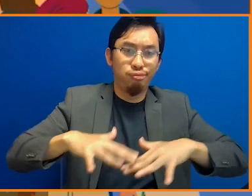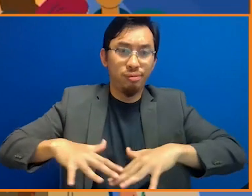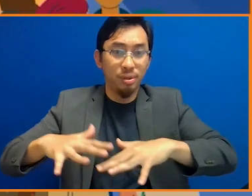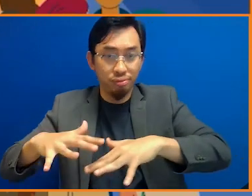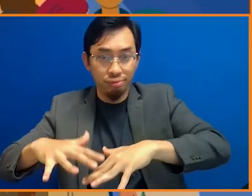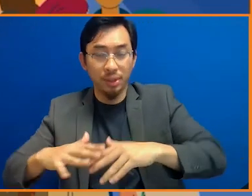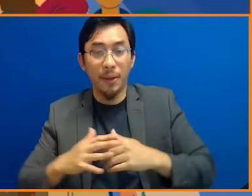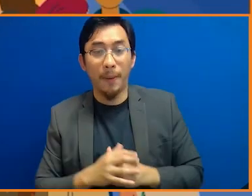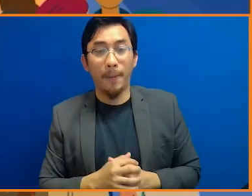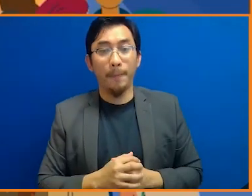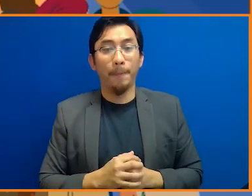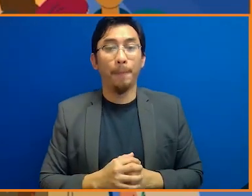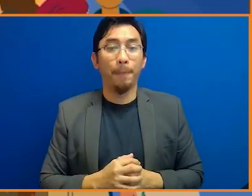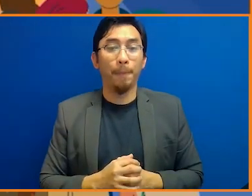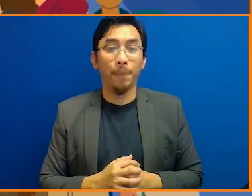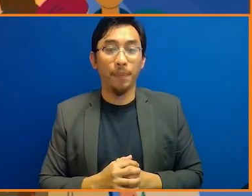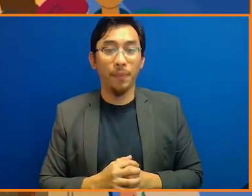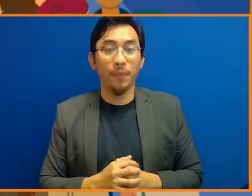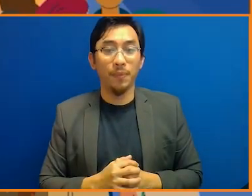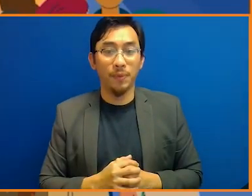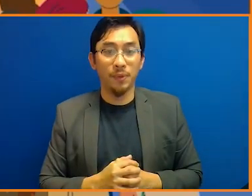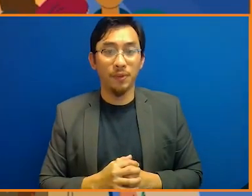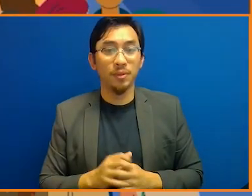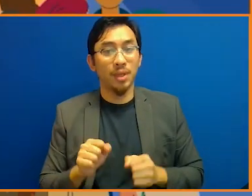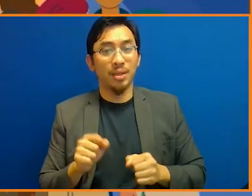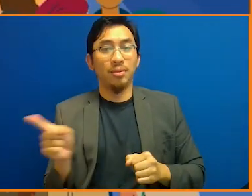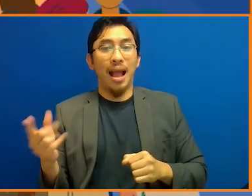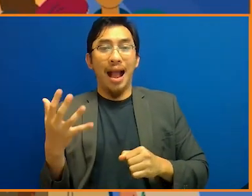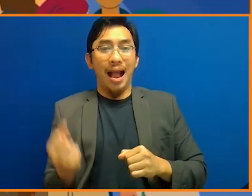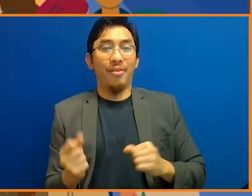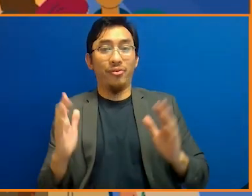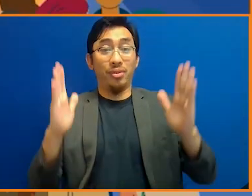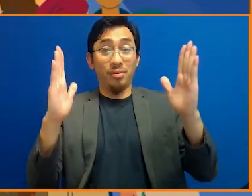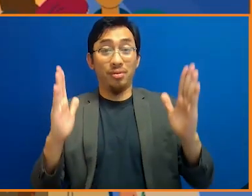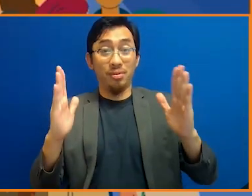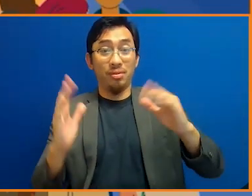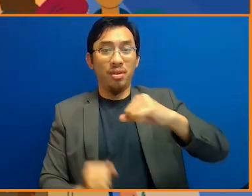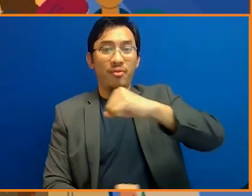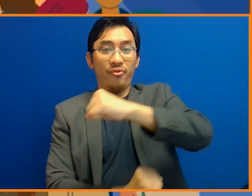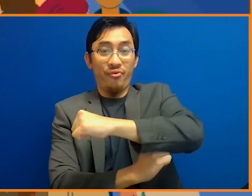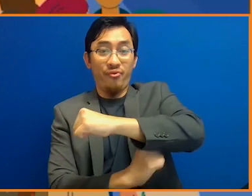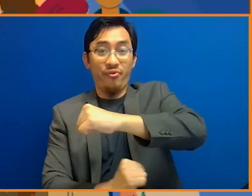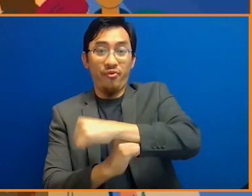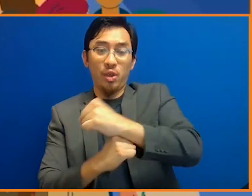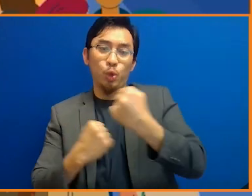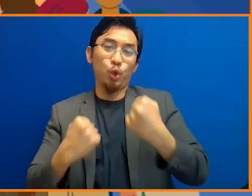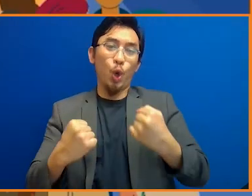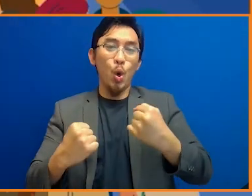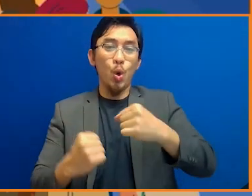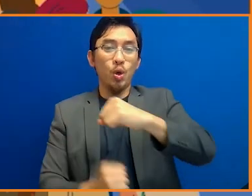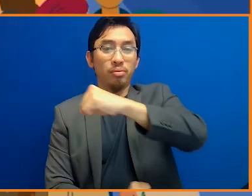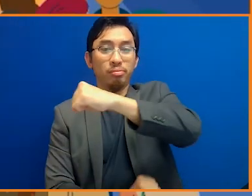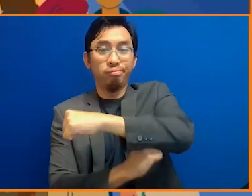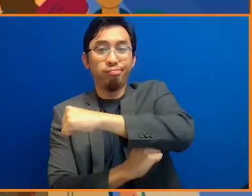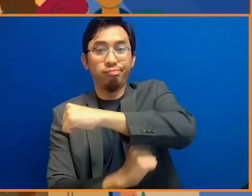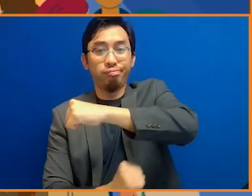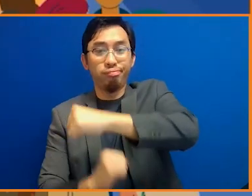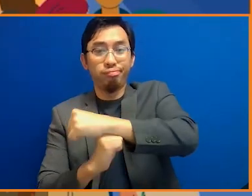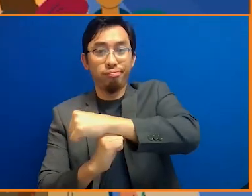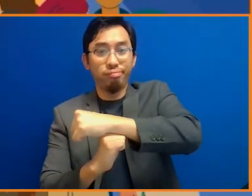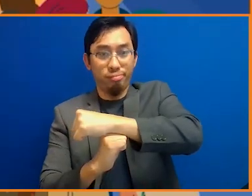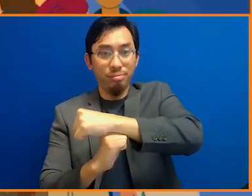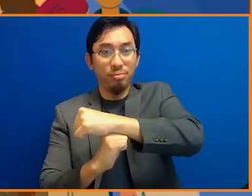it reduced the friction force of the pile foundation. So the building